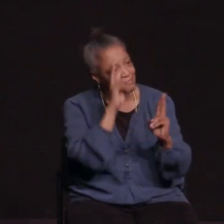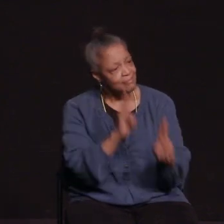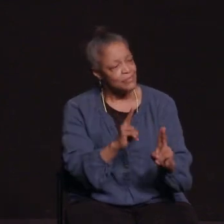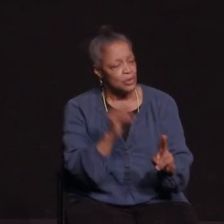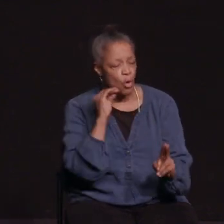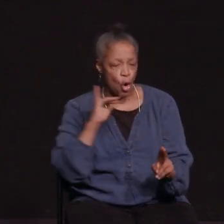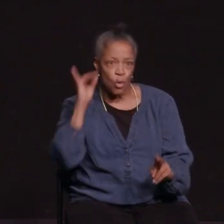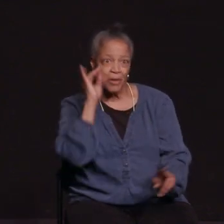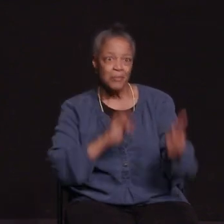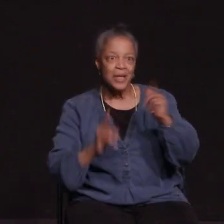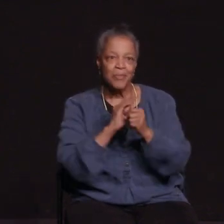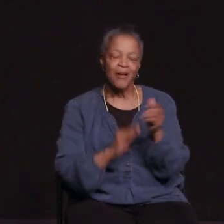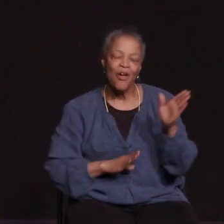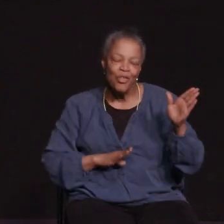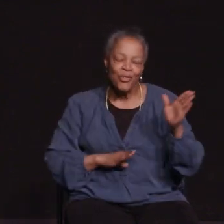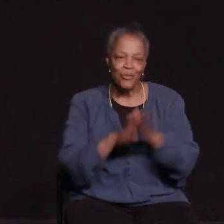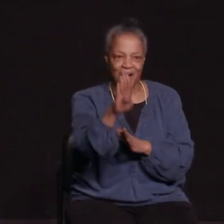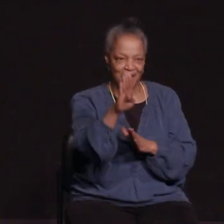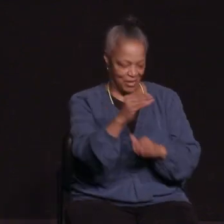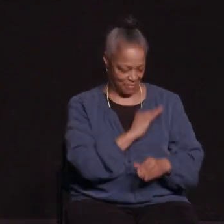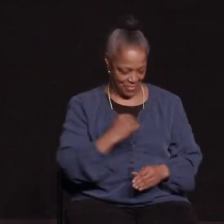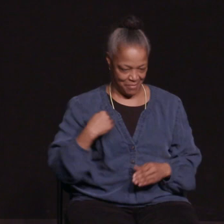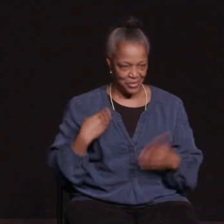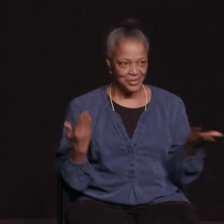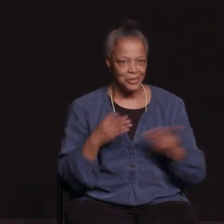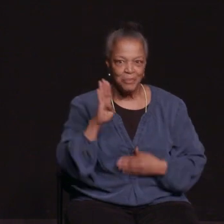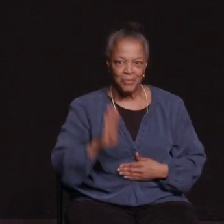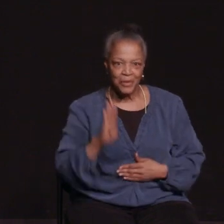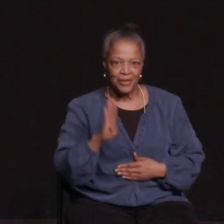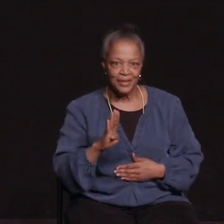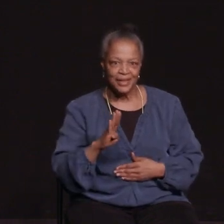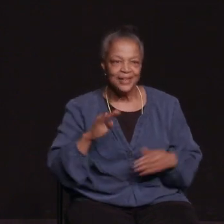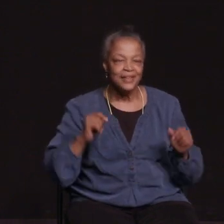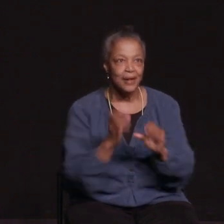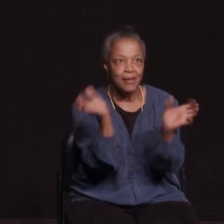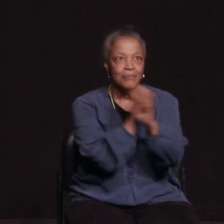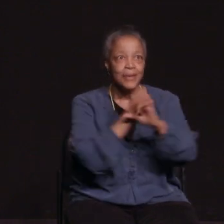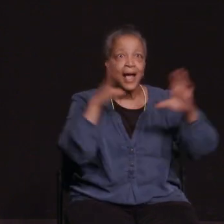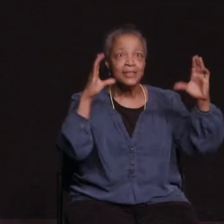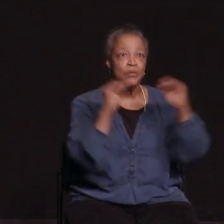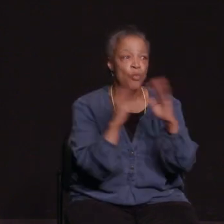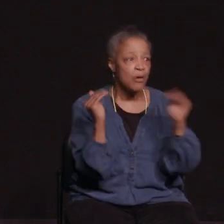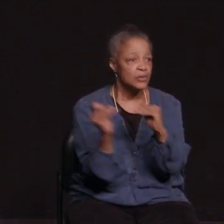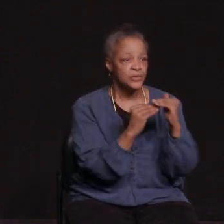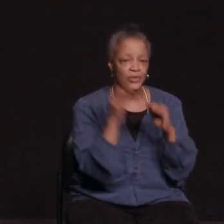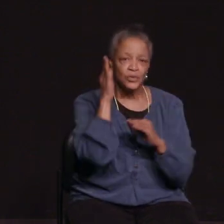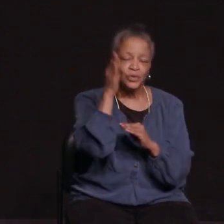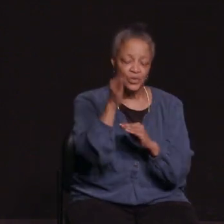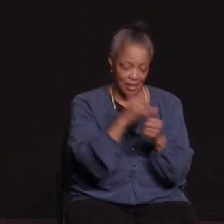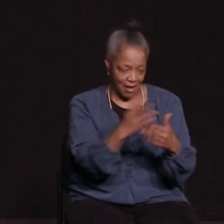are thriving members of the Berkeley community who are actively imagining more just futures